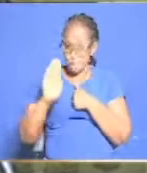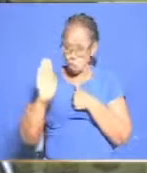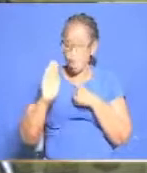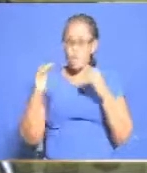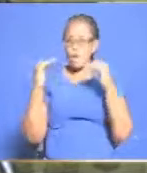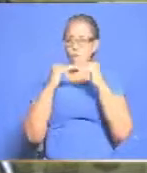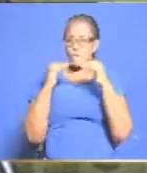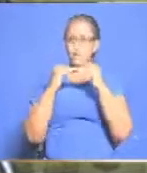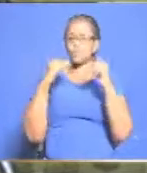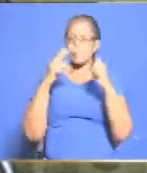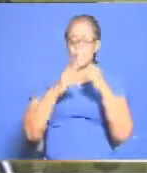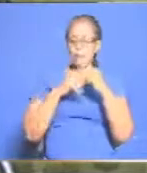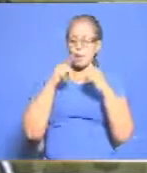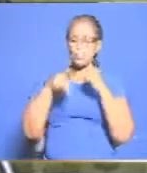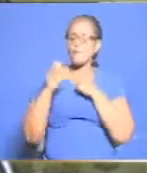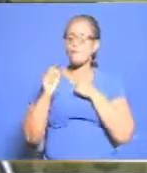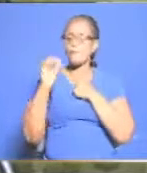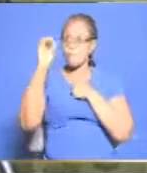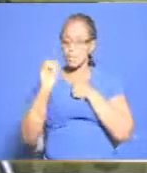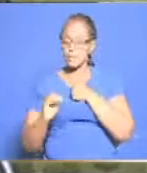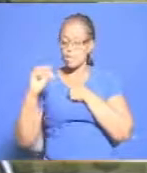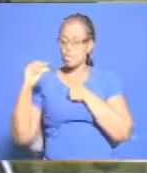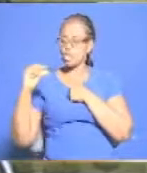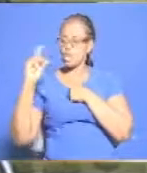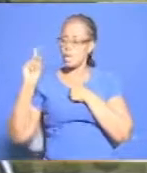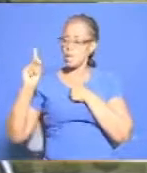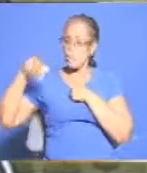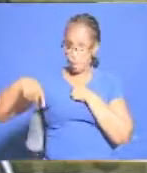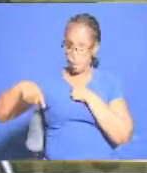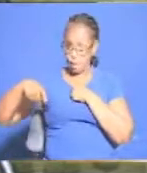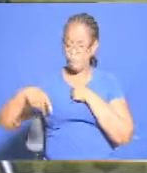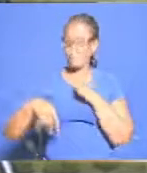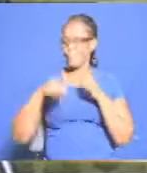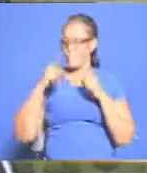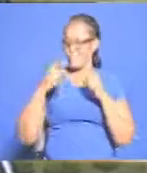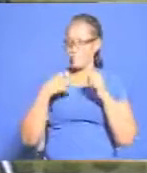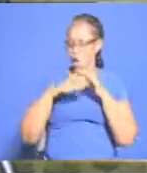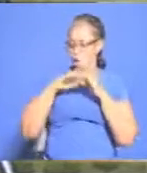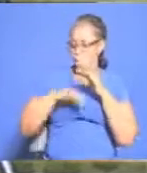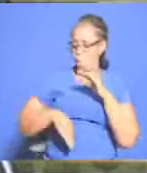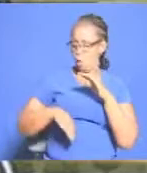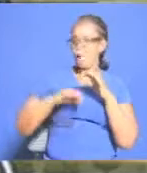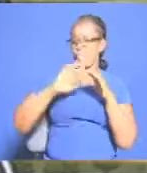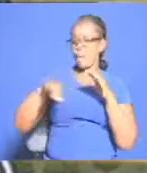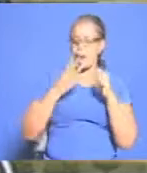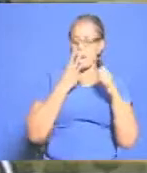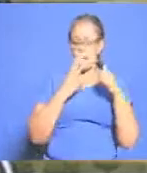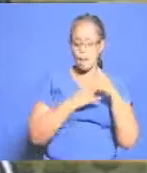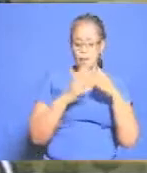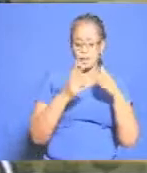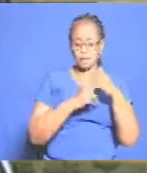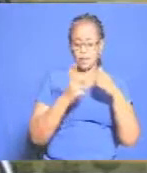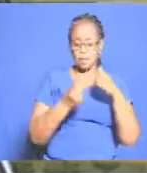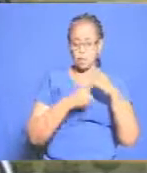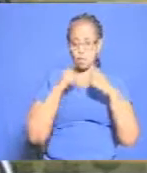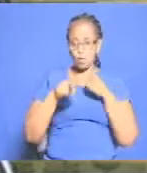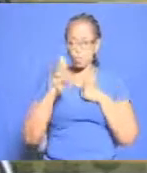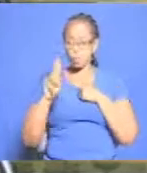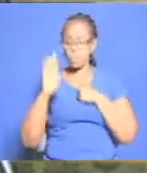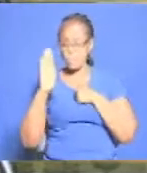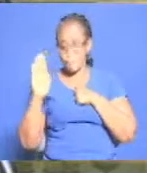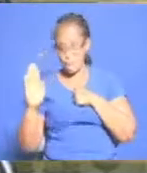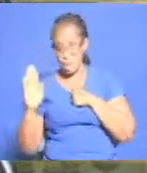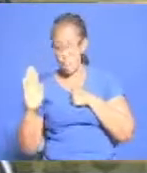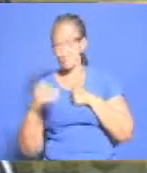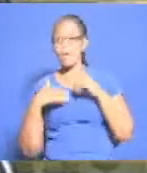to 7.5% of GDP. This fiscal deficit is lower than Kenya shilling 976.2 billion,